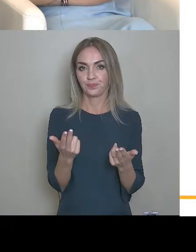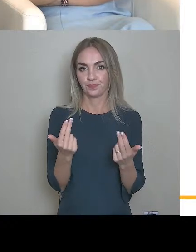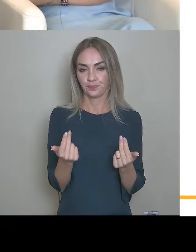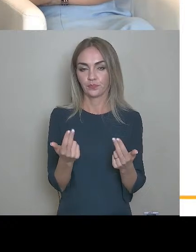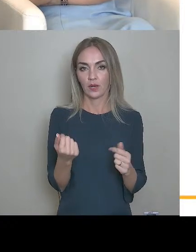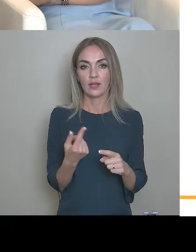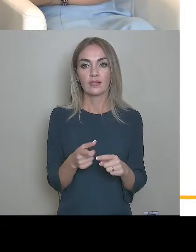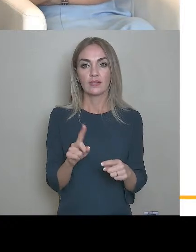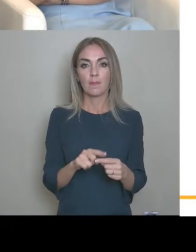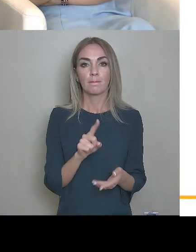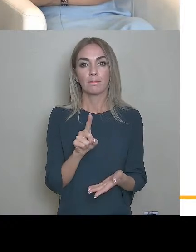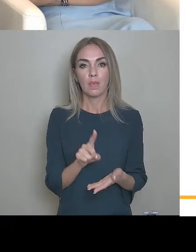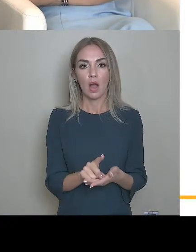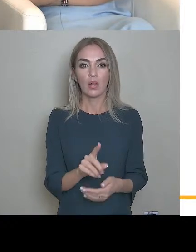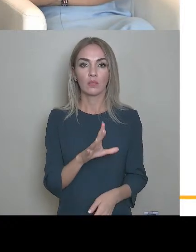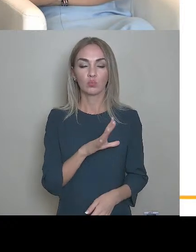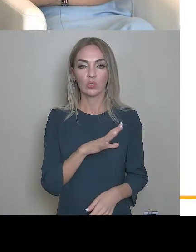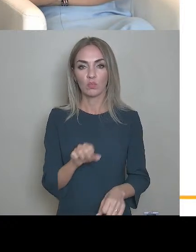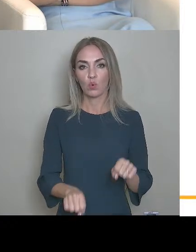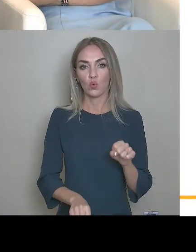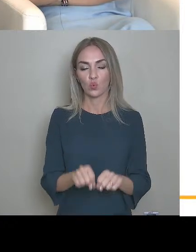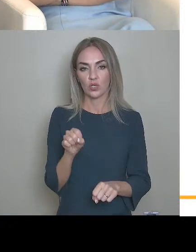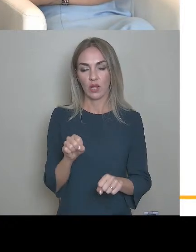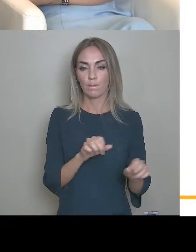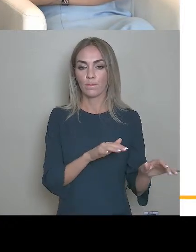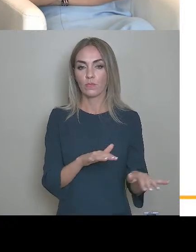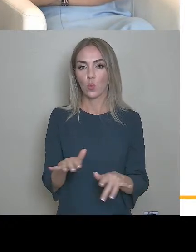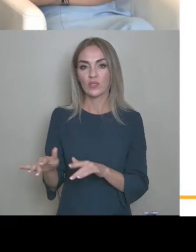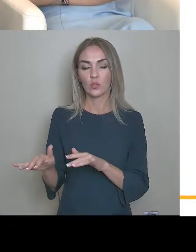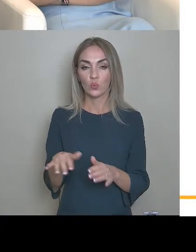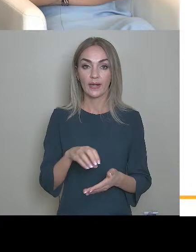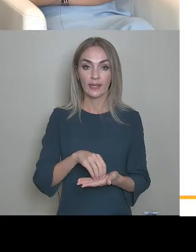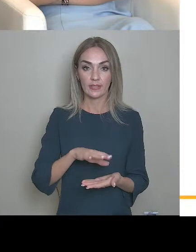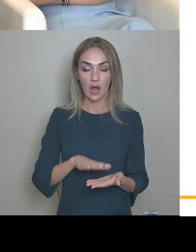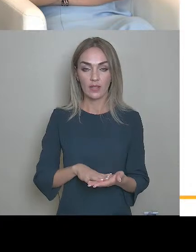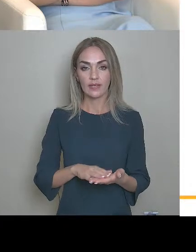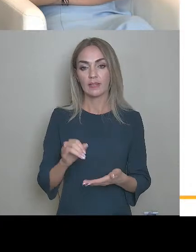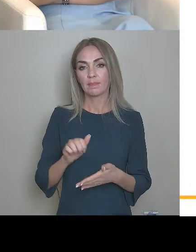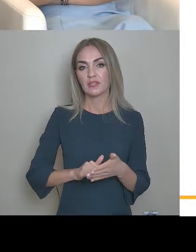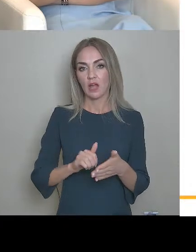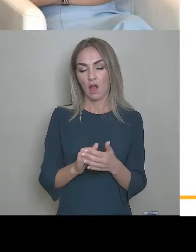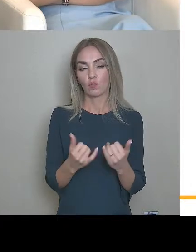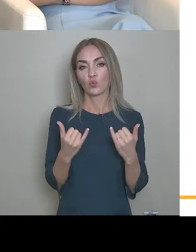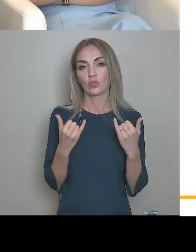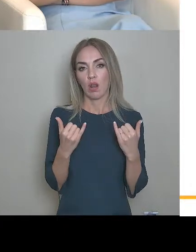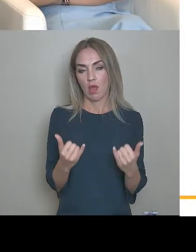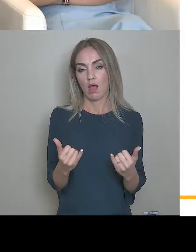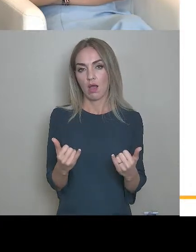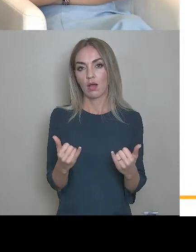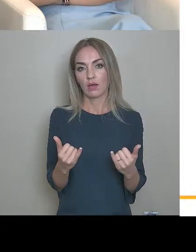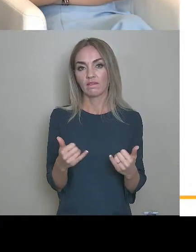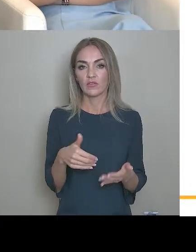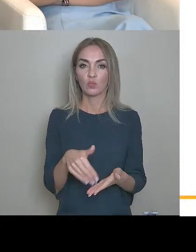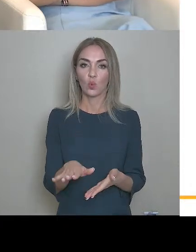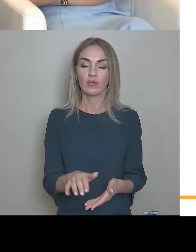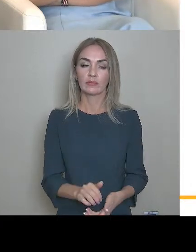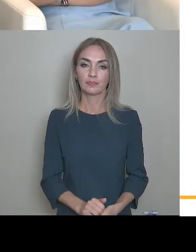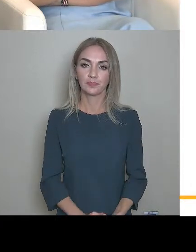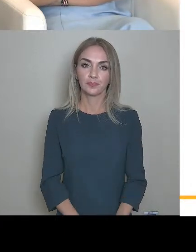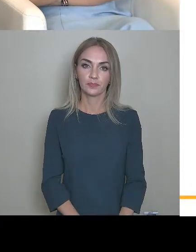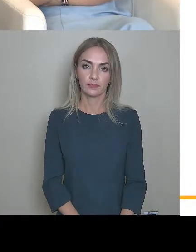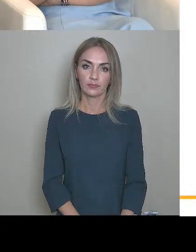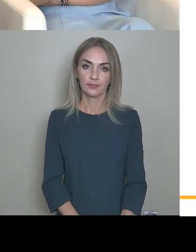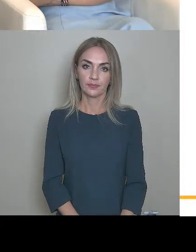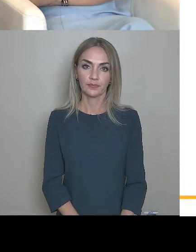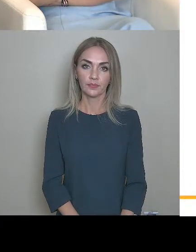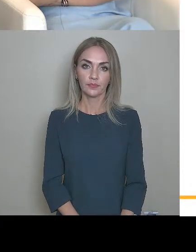less, then they are not going to be registered, because this will be considered to be a violation of the procedure of registration and the grounds for